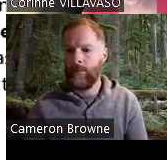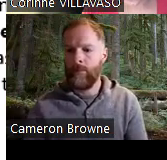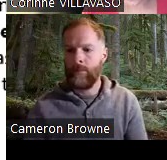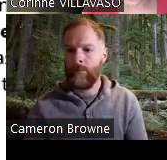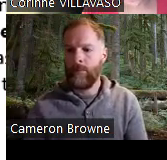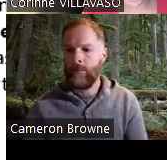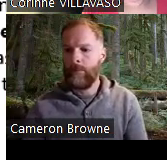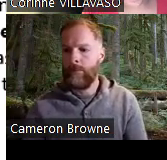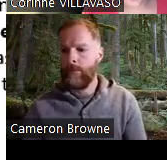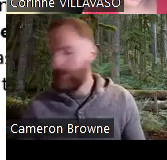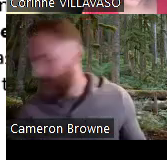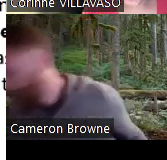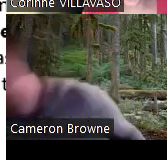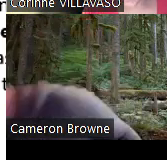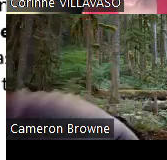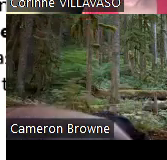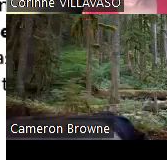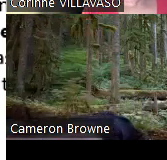who are in need of